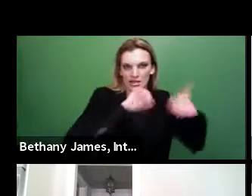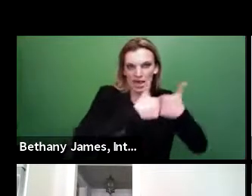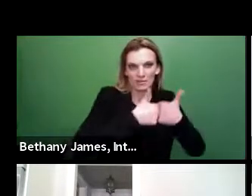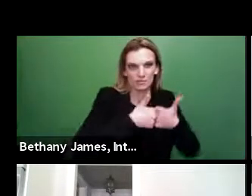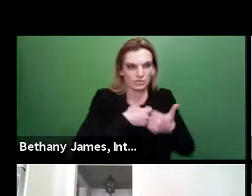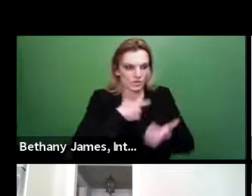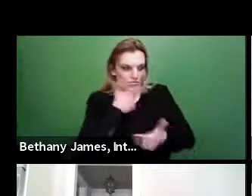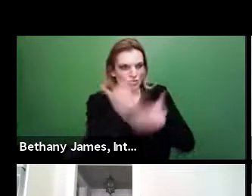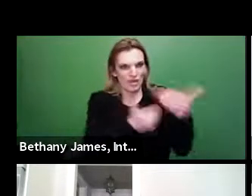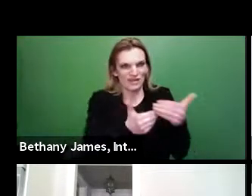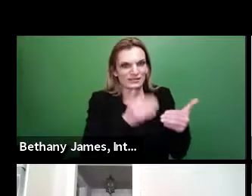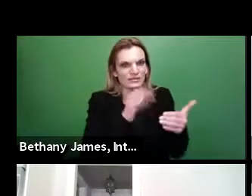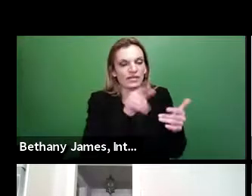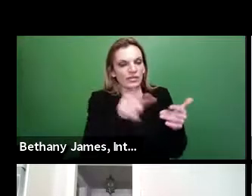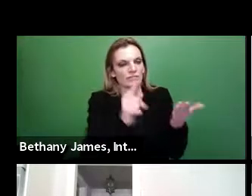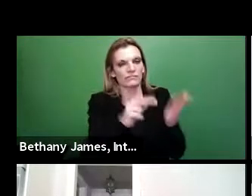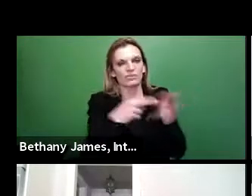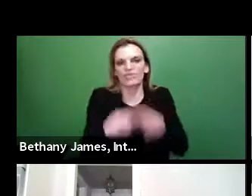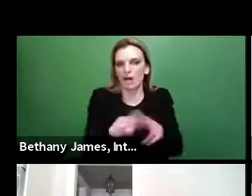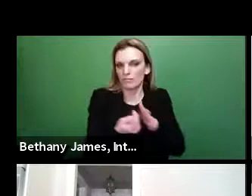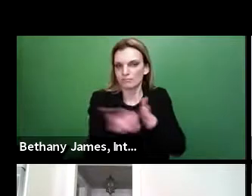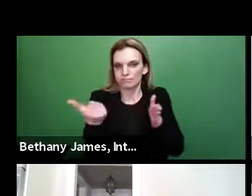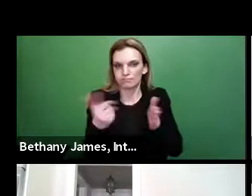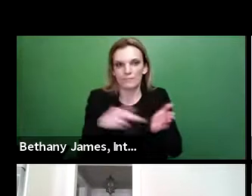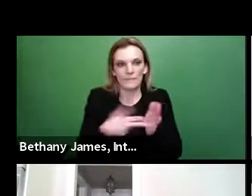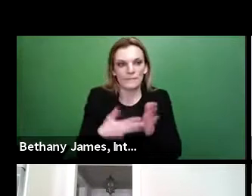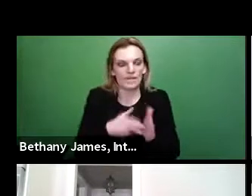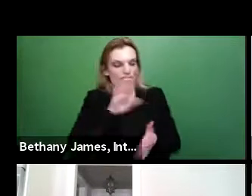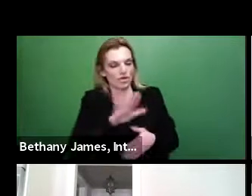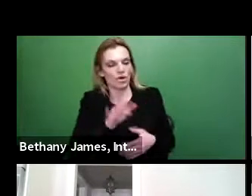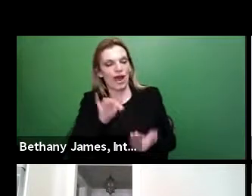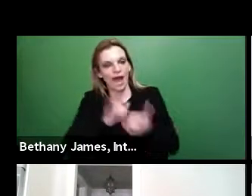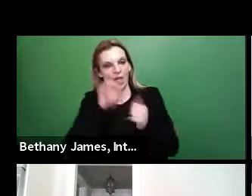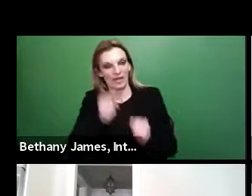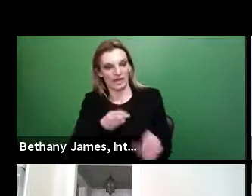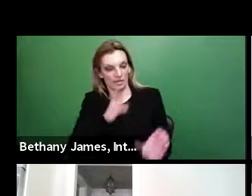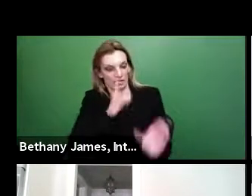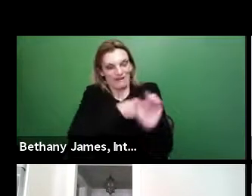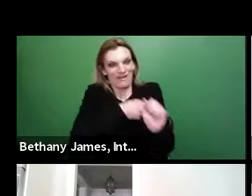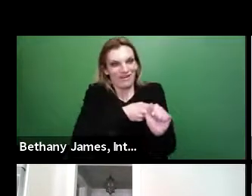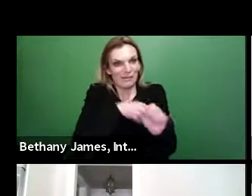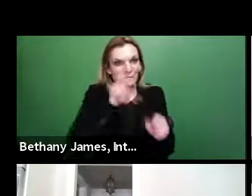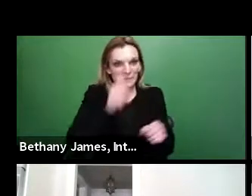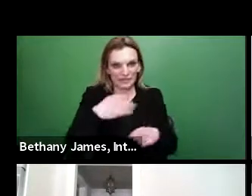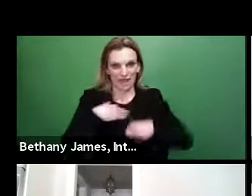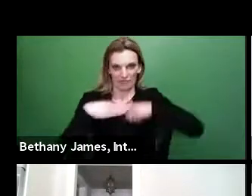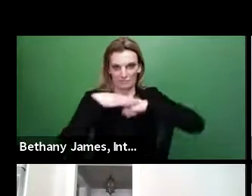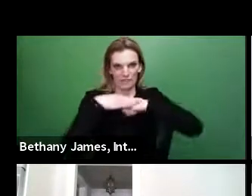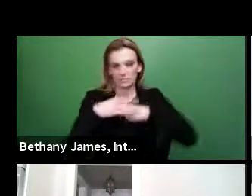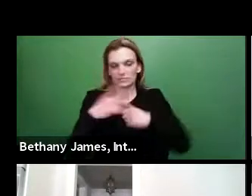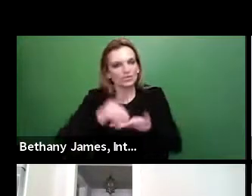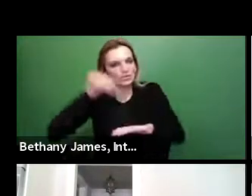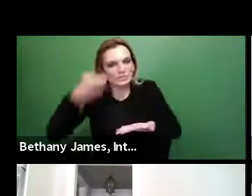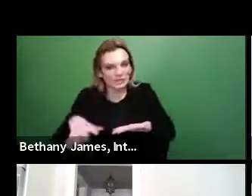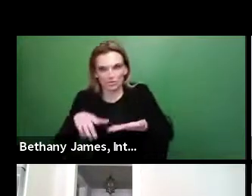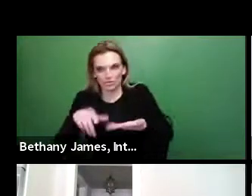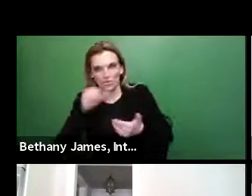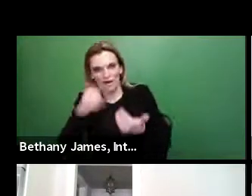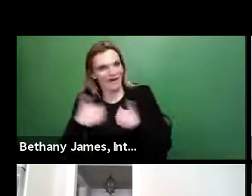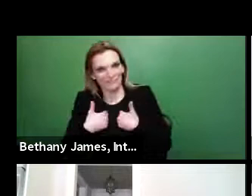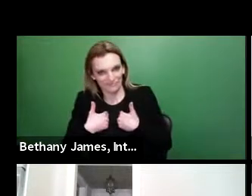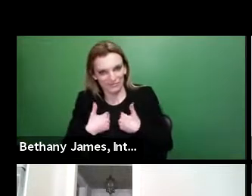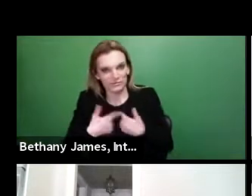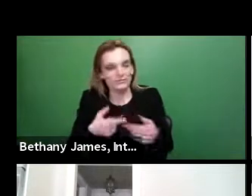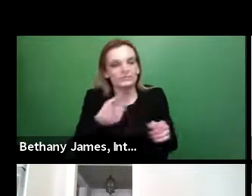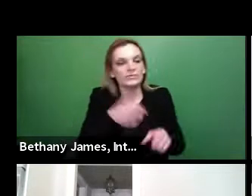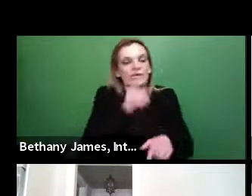are too the performance bond is too expensive. And Turner Construction put out an RFP